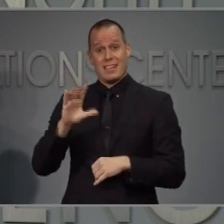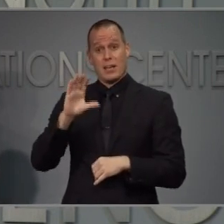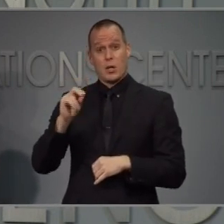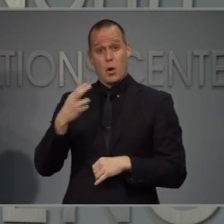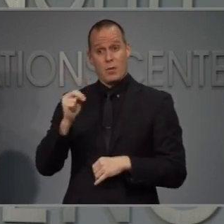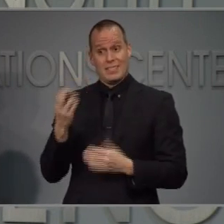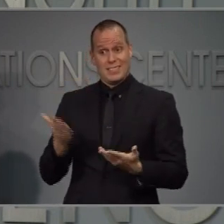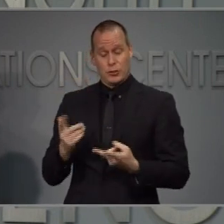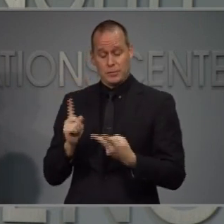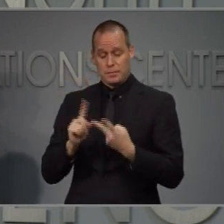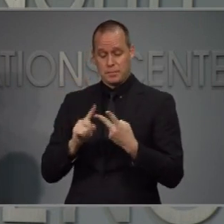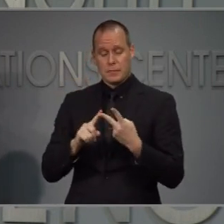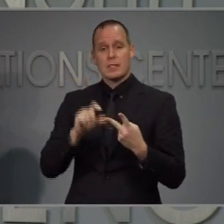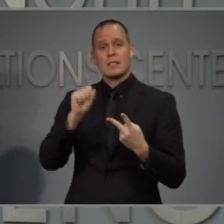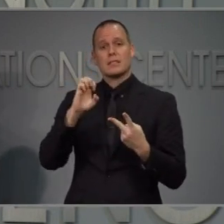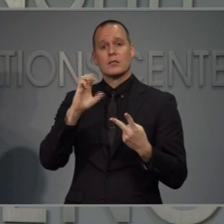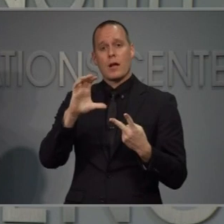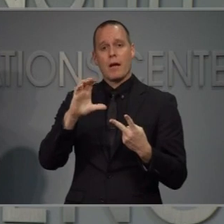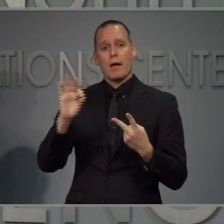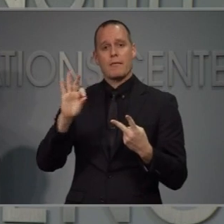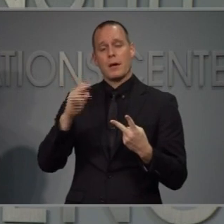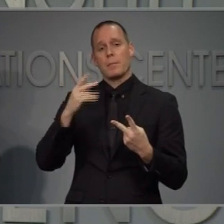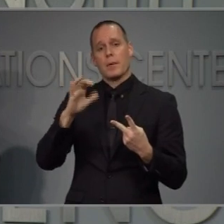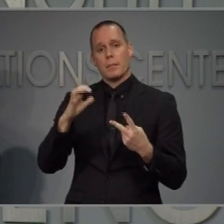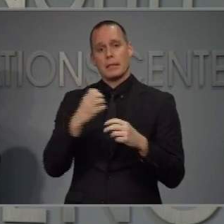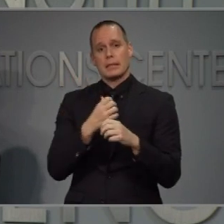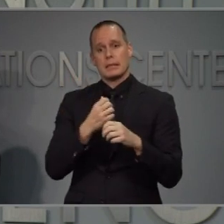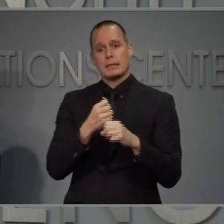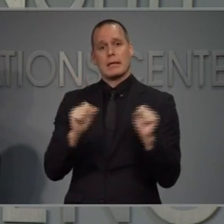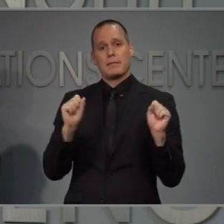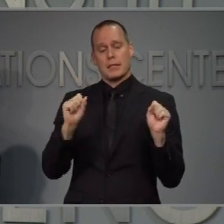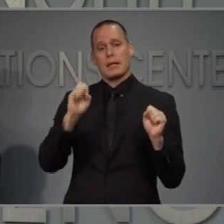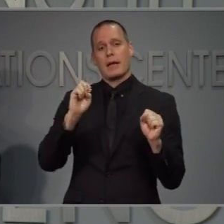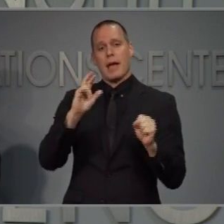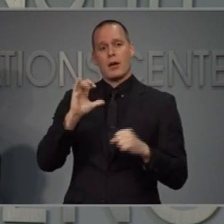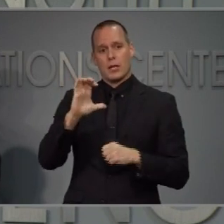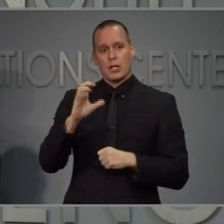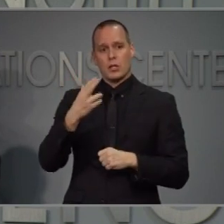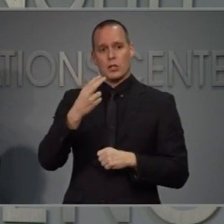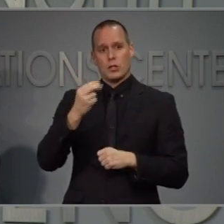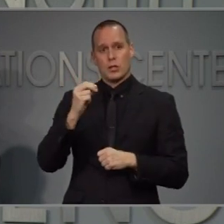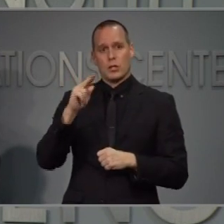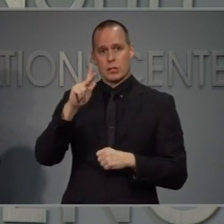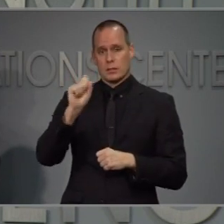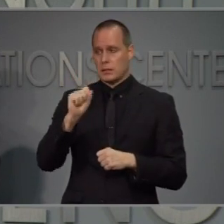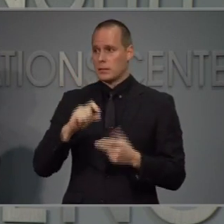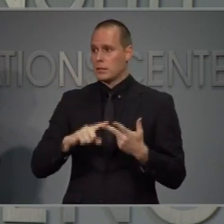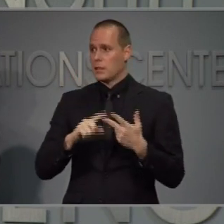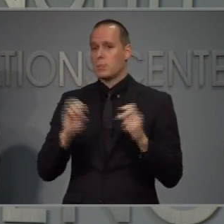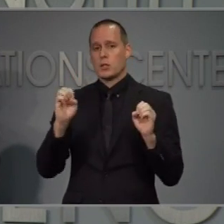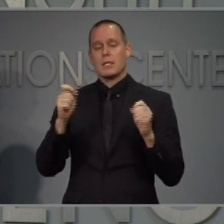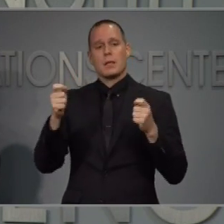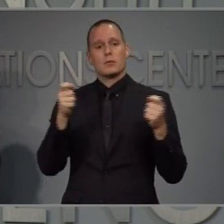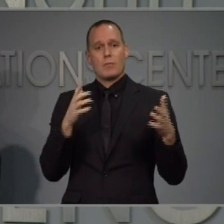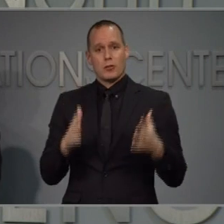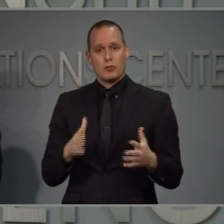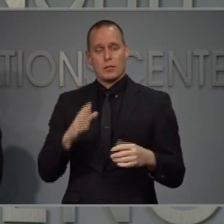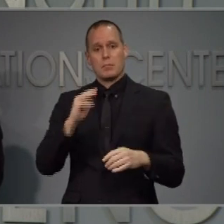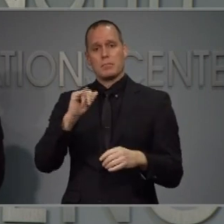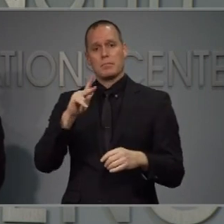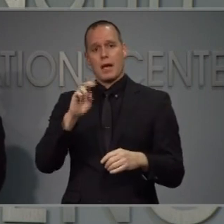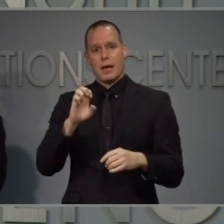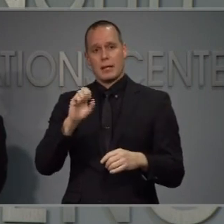our Secretary of Public Safety, Eric Hooks, our Emergency Management Director, Mike